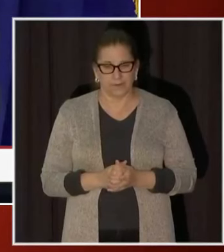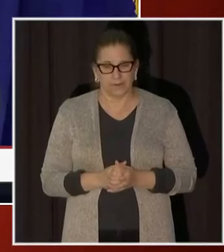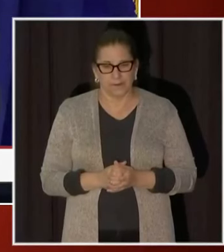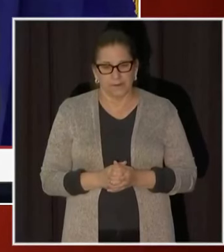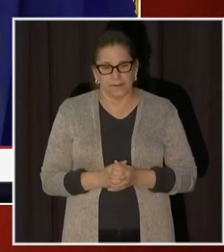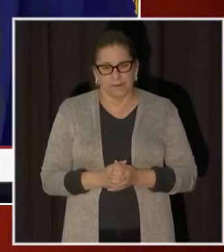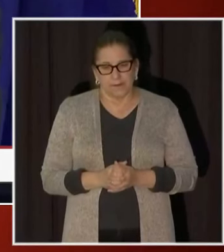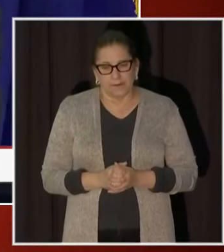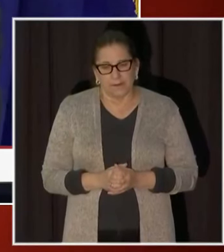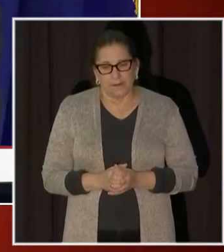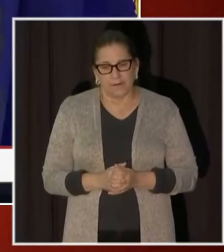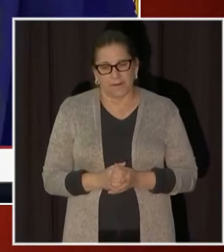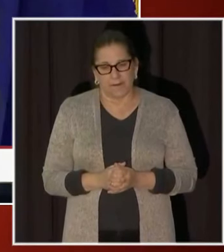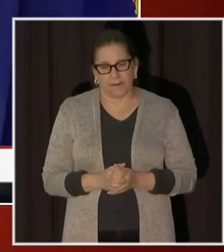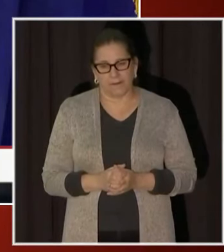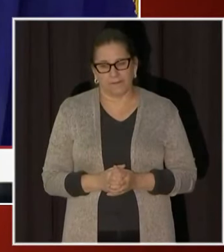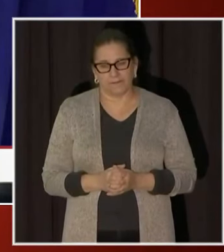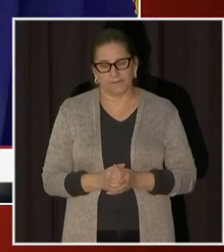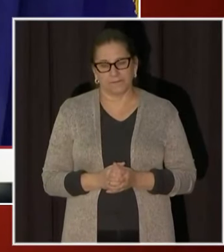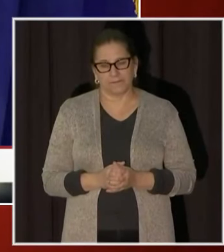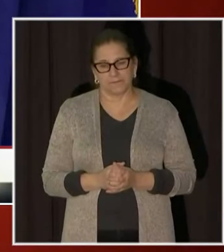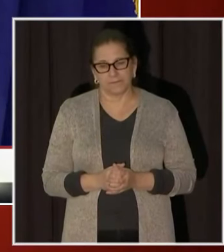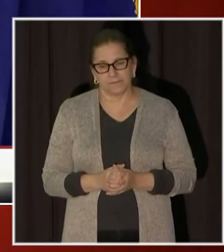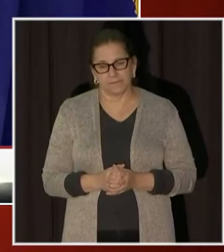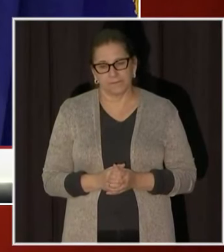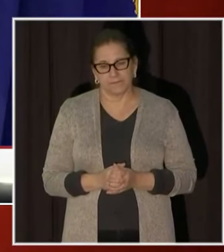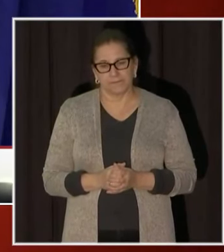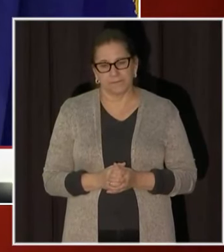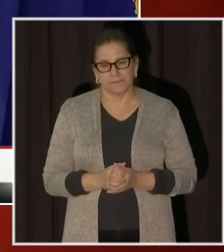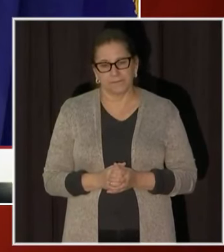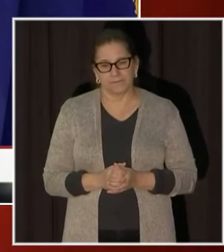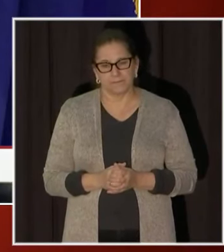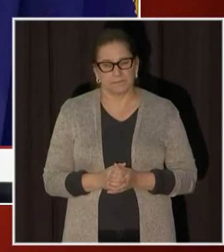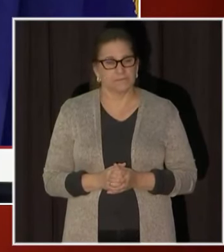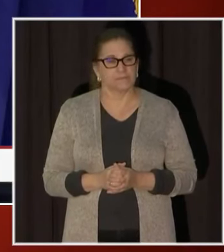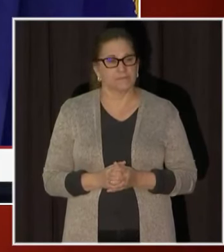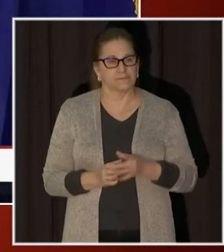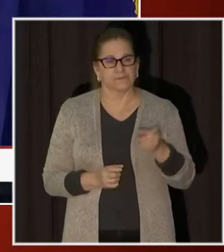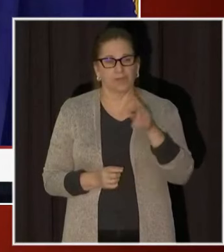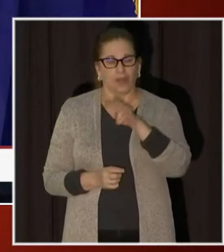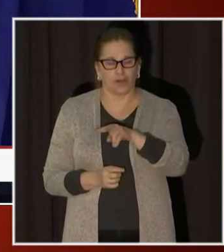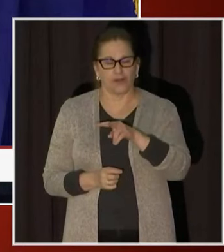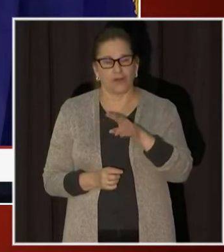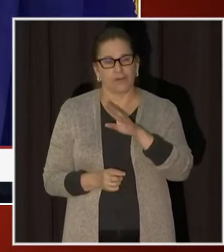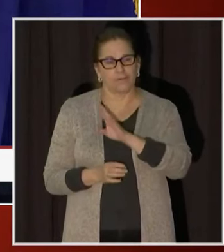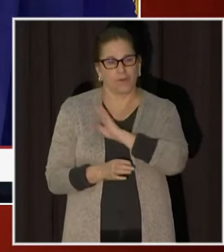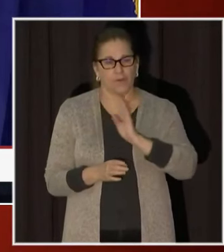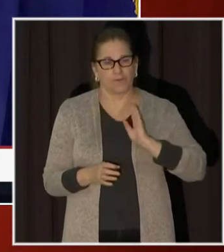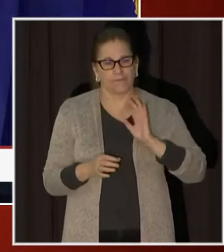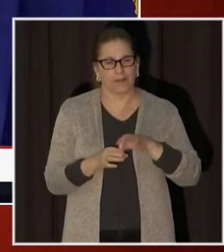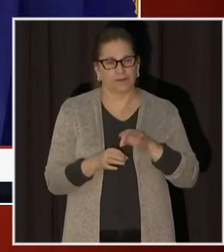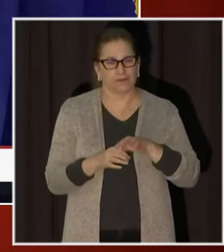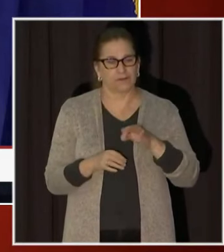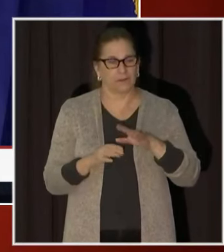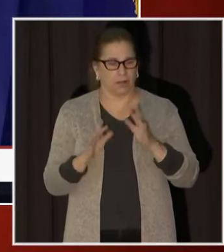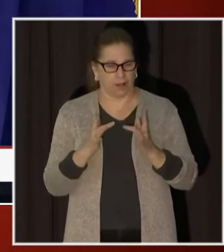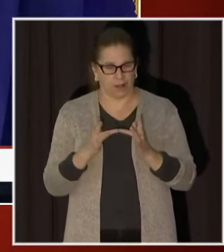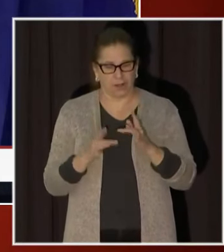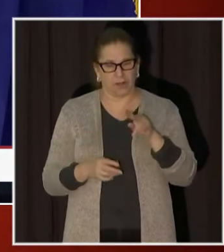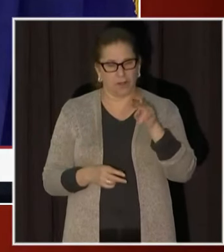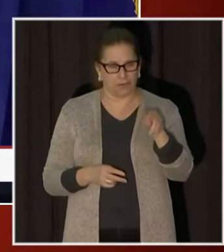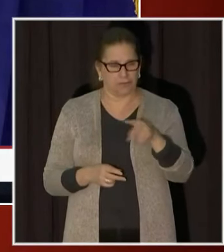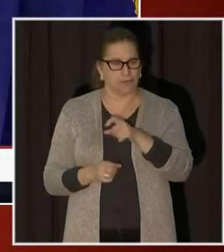board, not go to the board, they would go to the board's website and download the form. Can't do that now. Download the